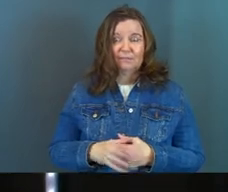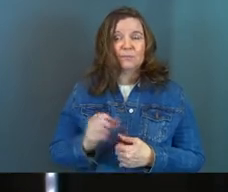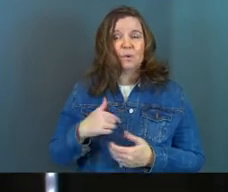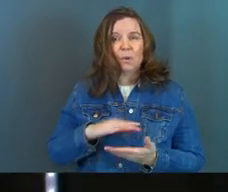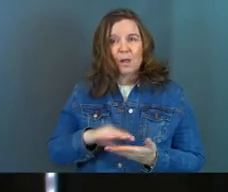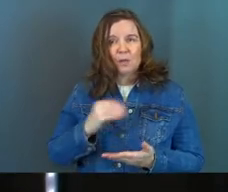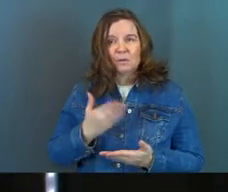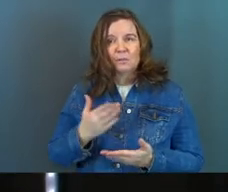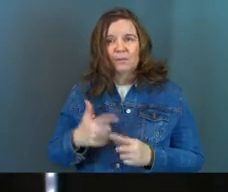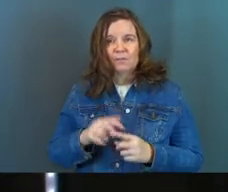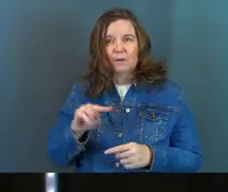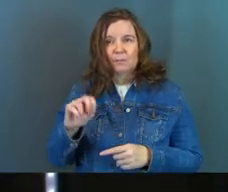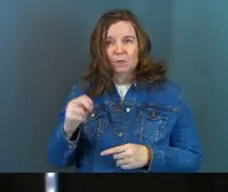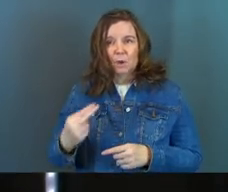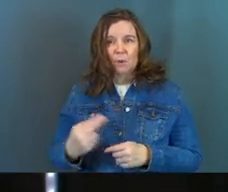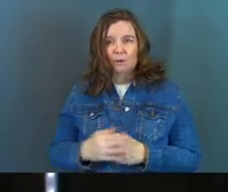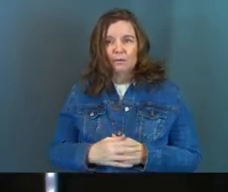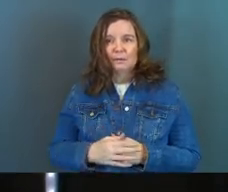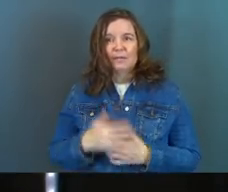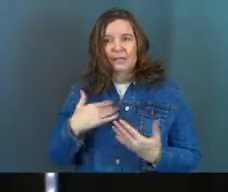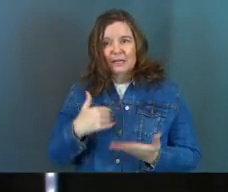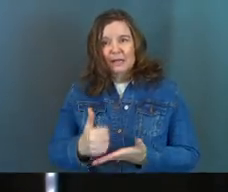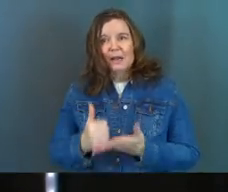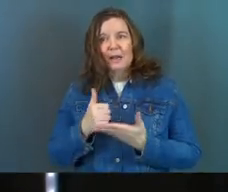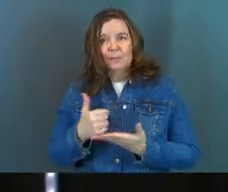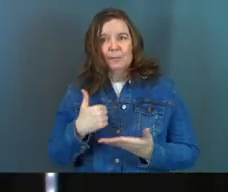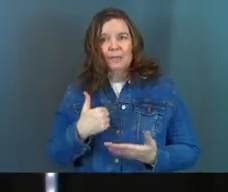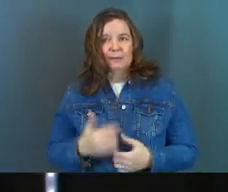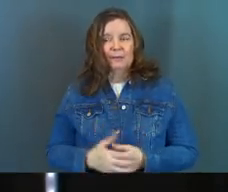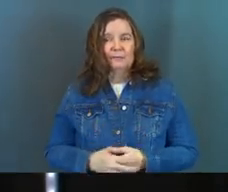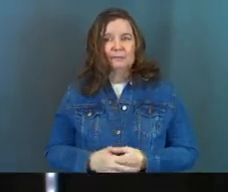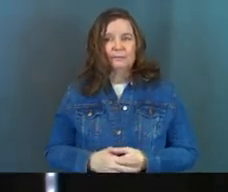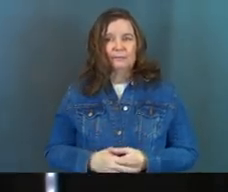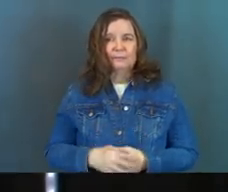And so I learned some things from Noah. Helped me.